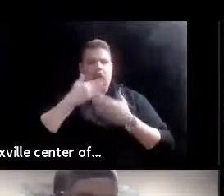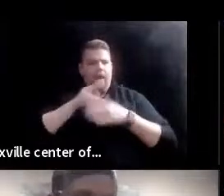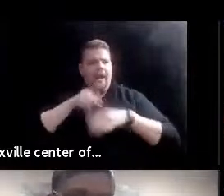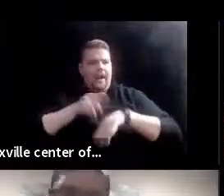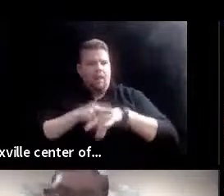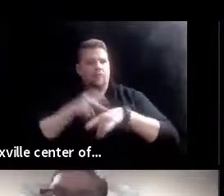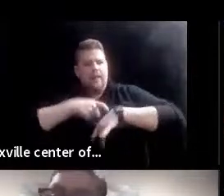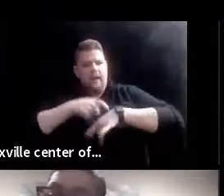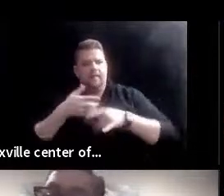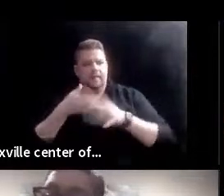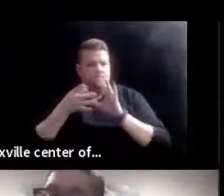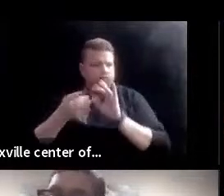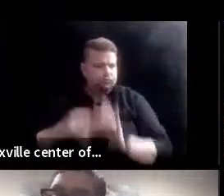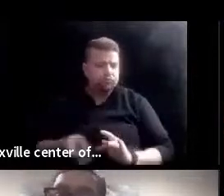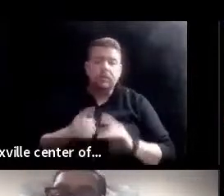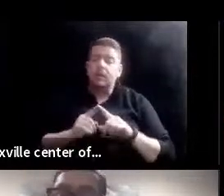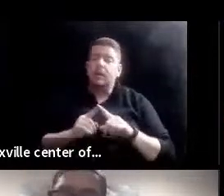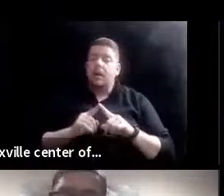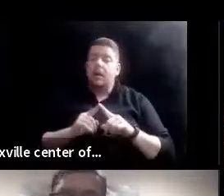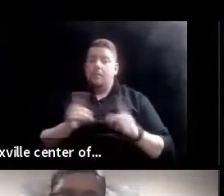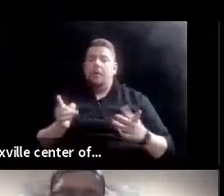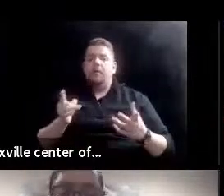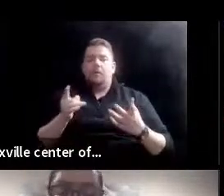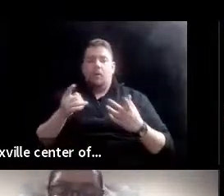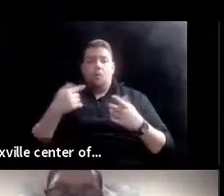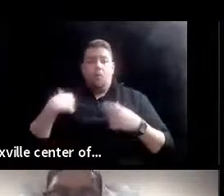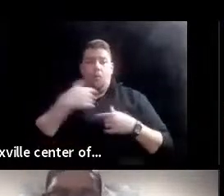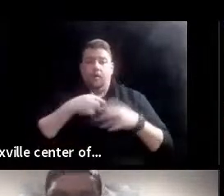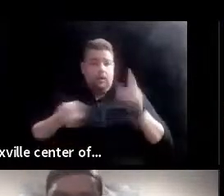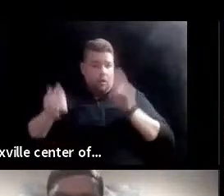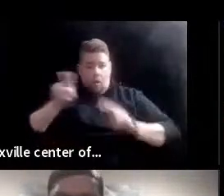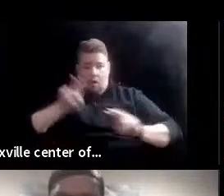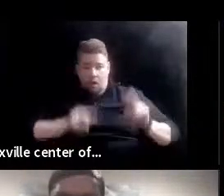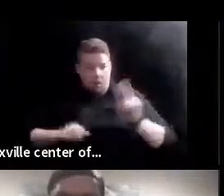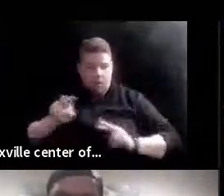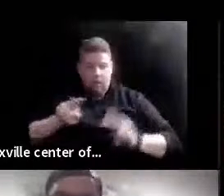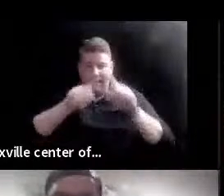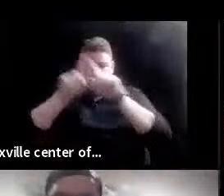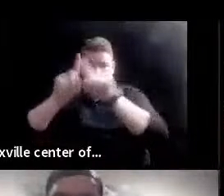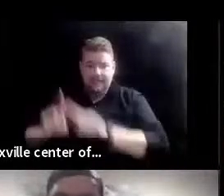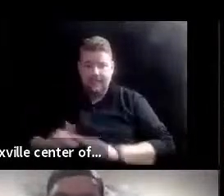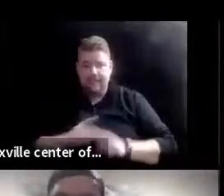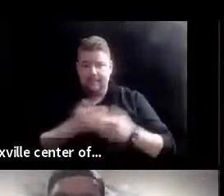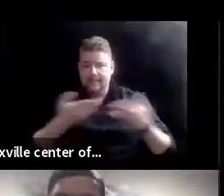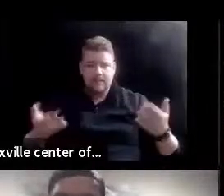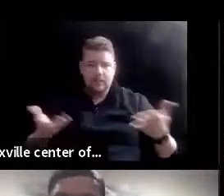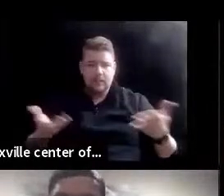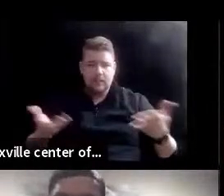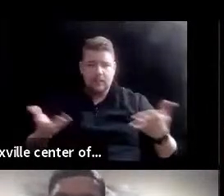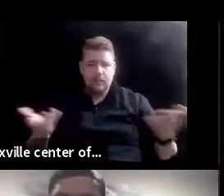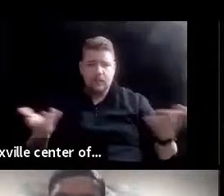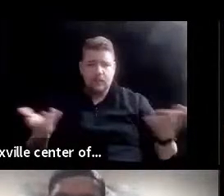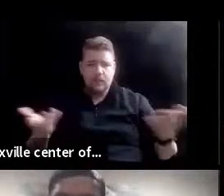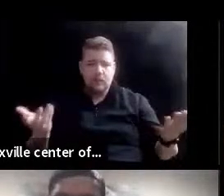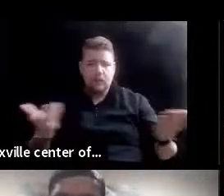in. But the types of things that we all look at, we look at